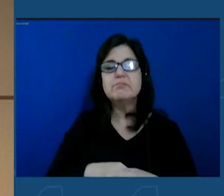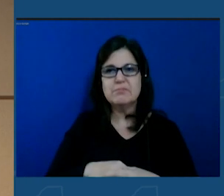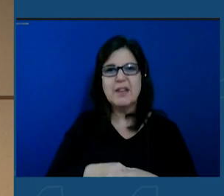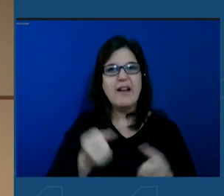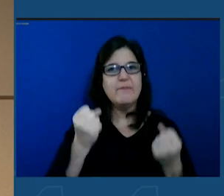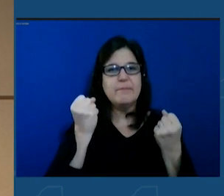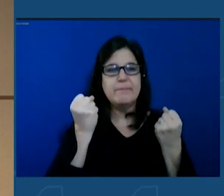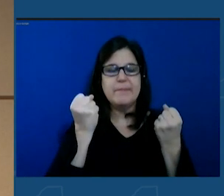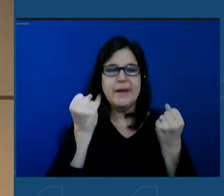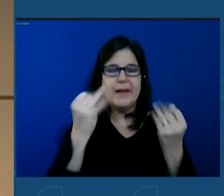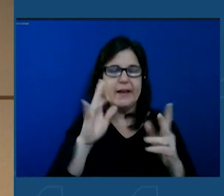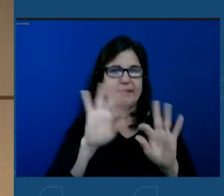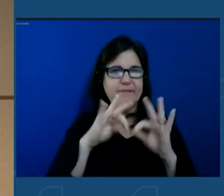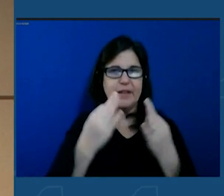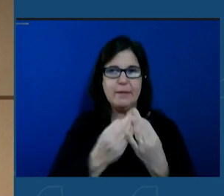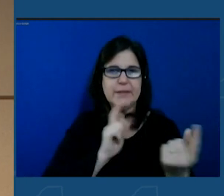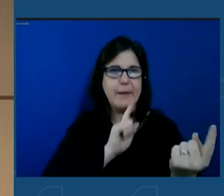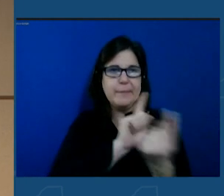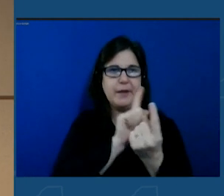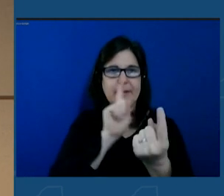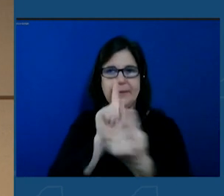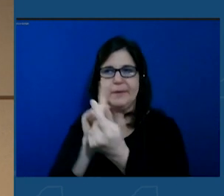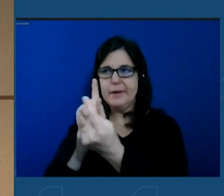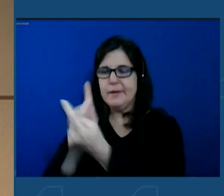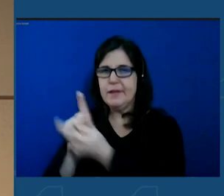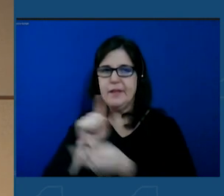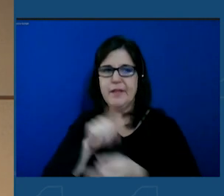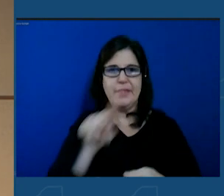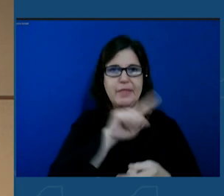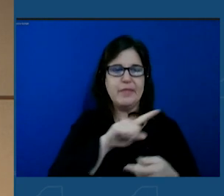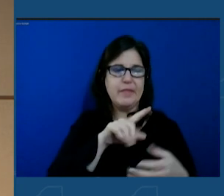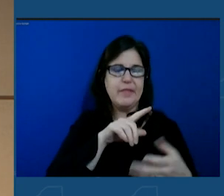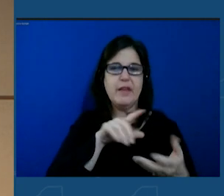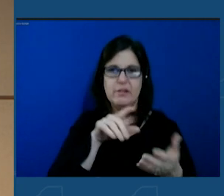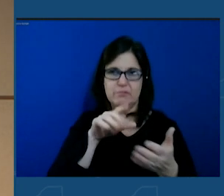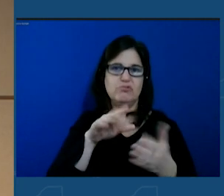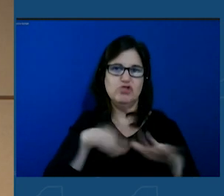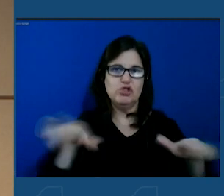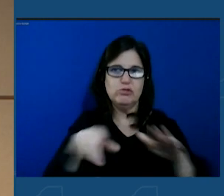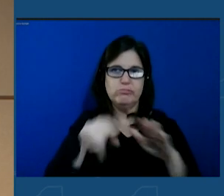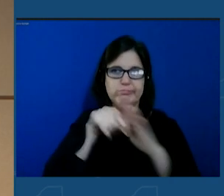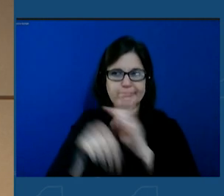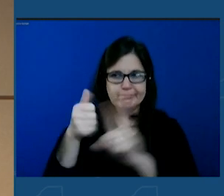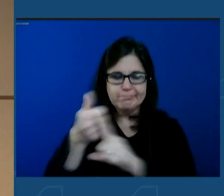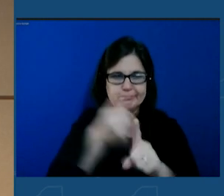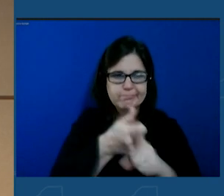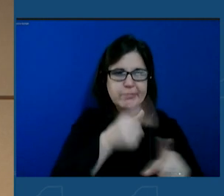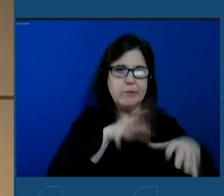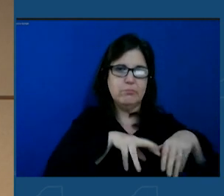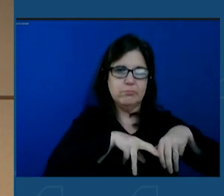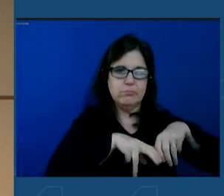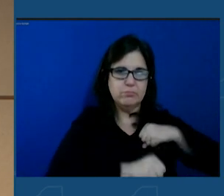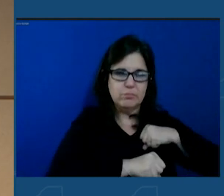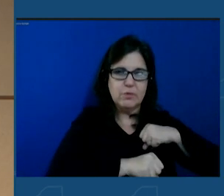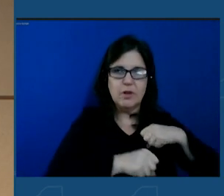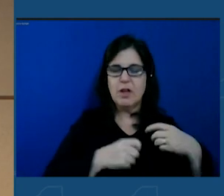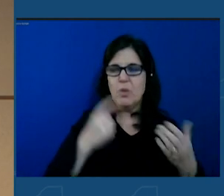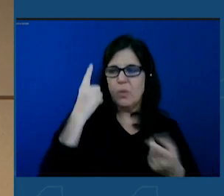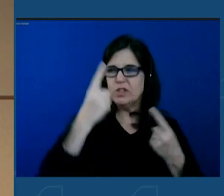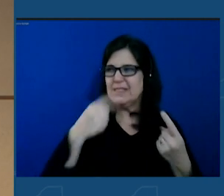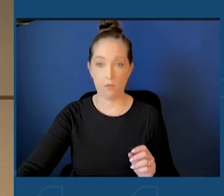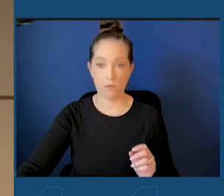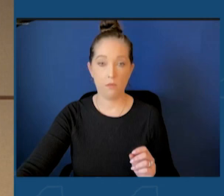families who were devastated when they lost a child to suicide and wondered whether they had missed the signs.